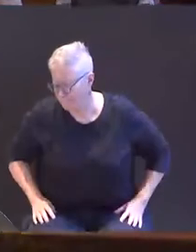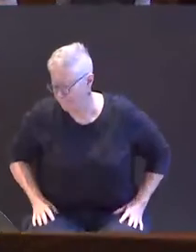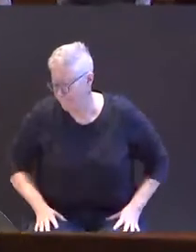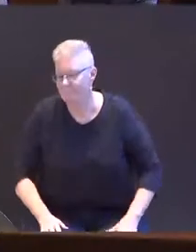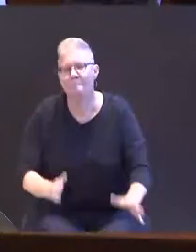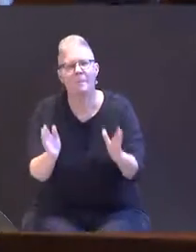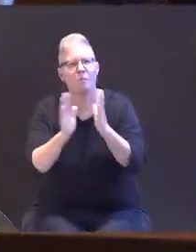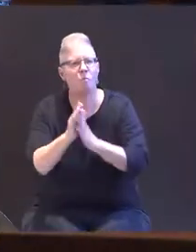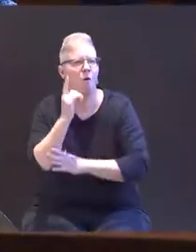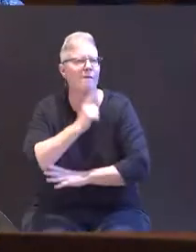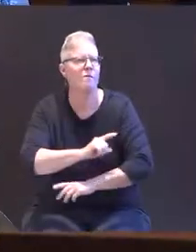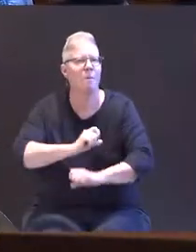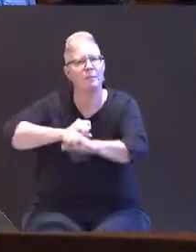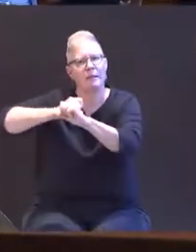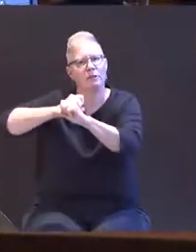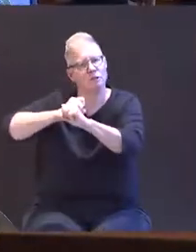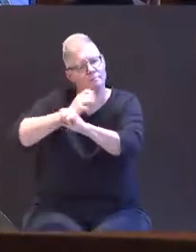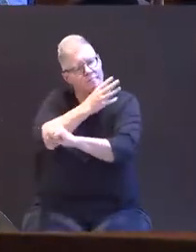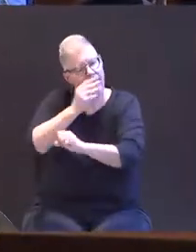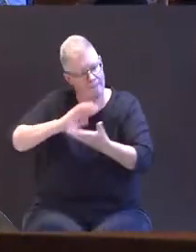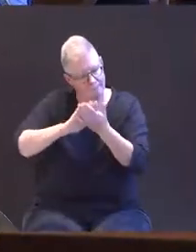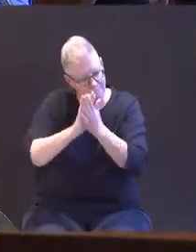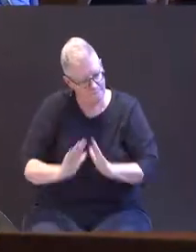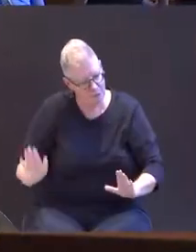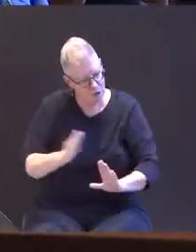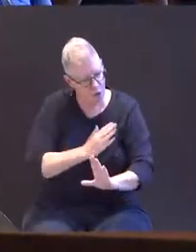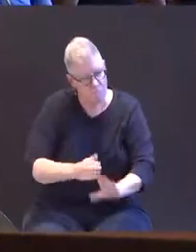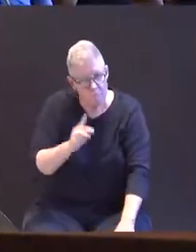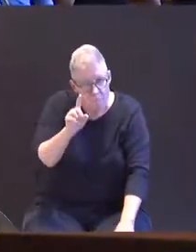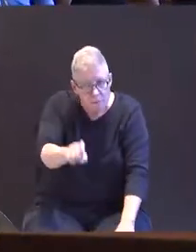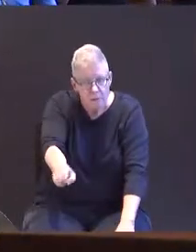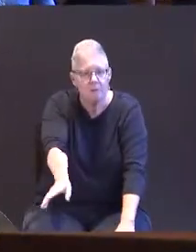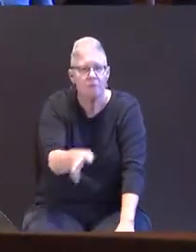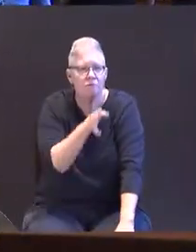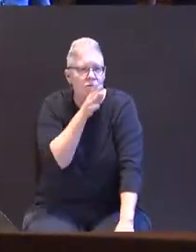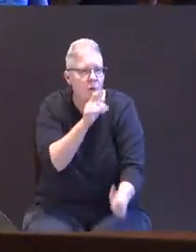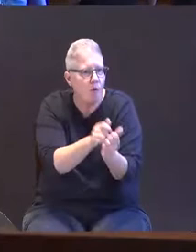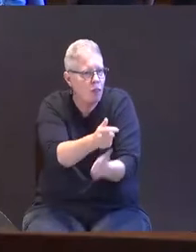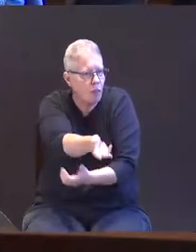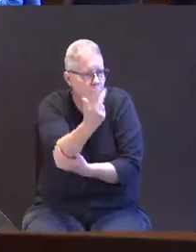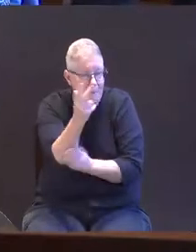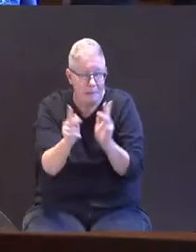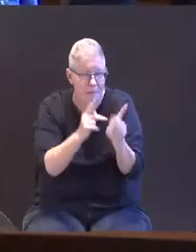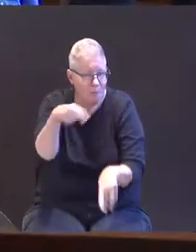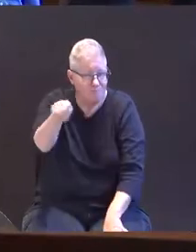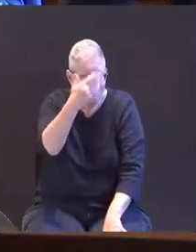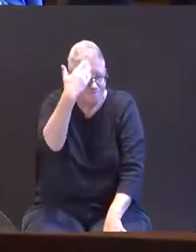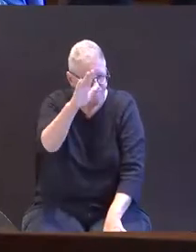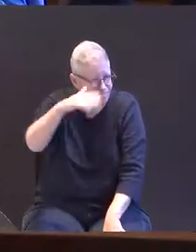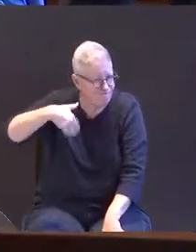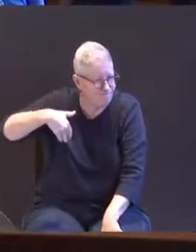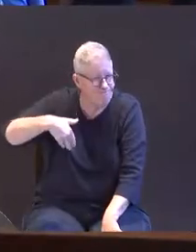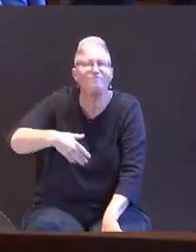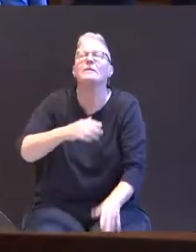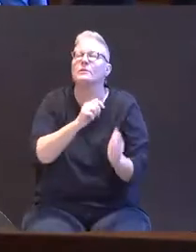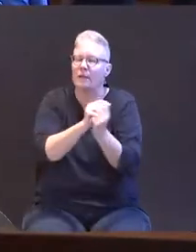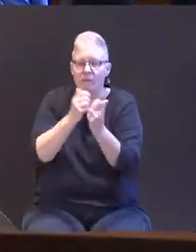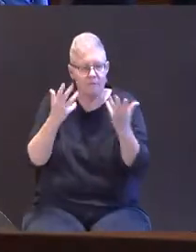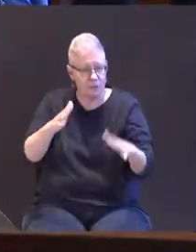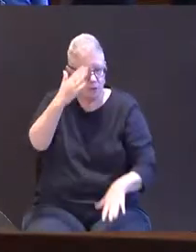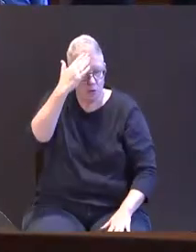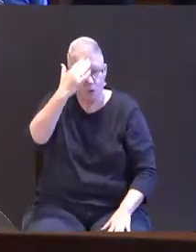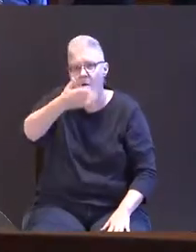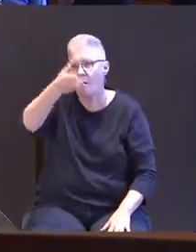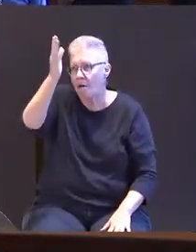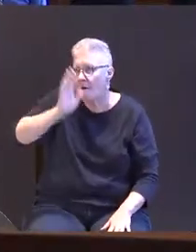Our prayer for protection and our peace sign, be sure to speak to at least three people you don't know, okay? Together we know that the light of God surrounds